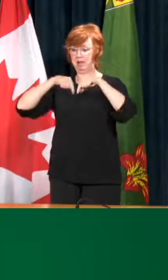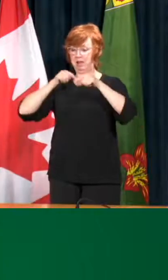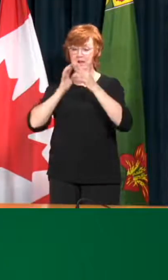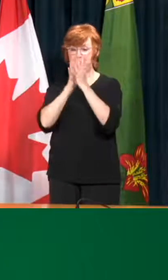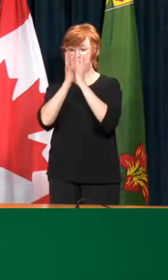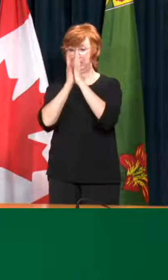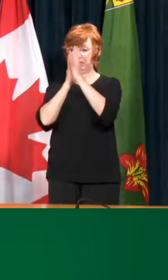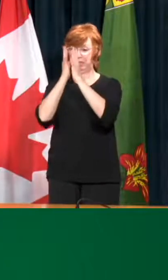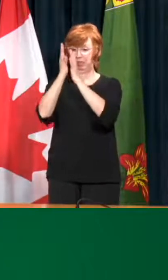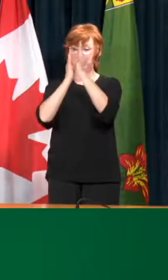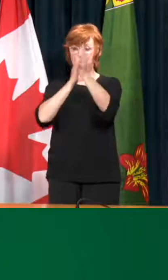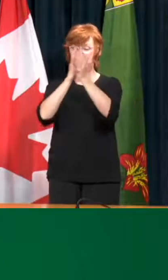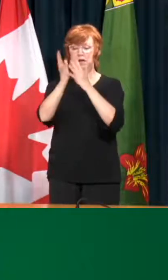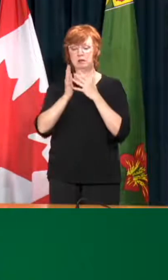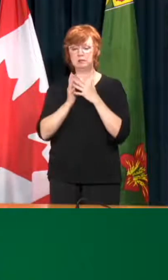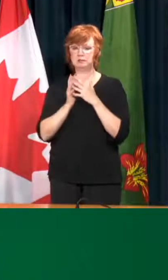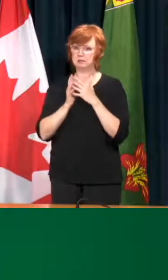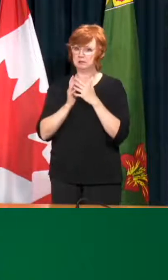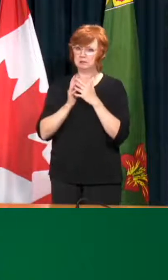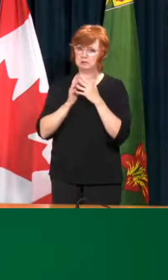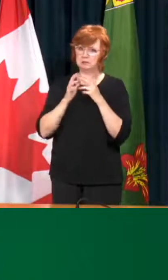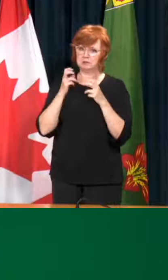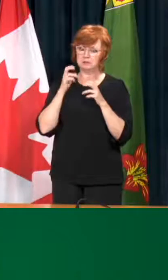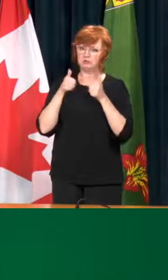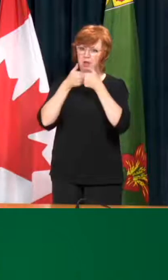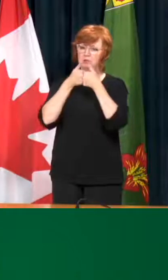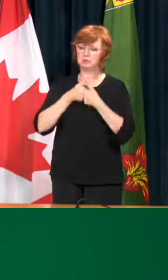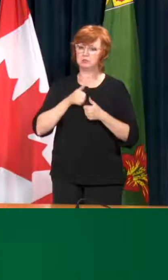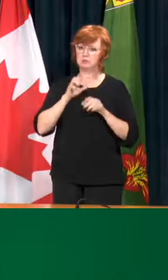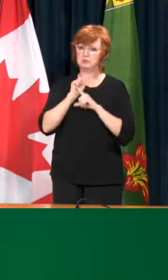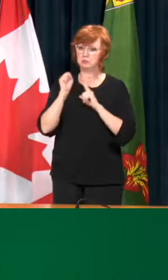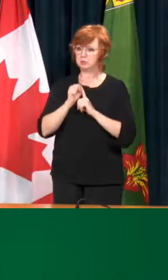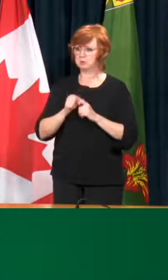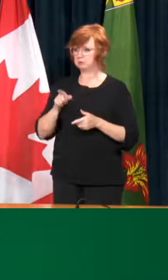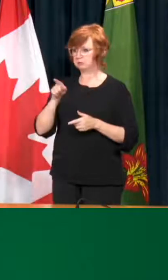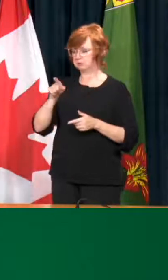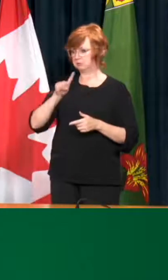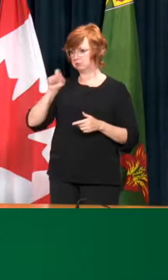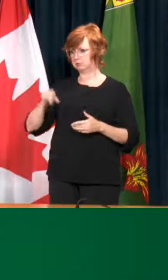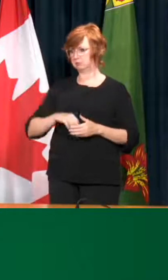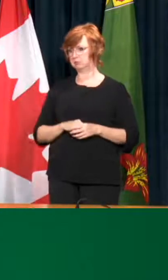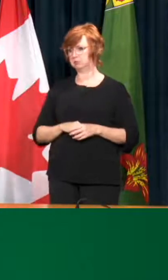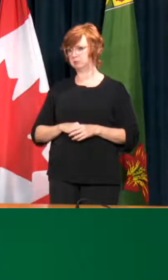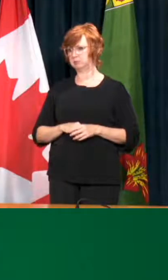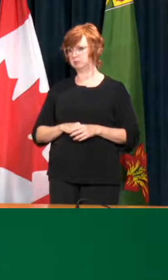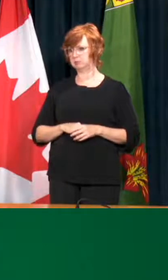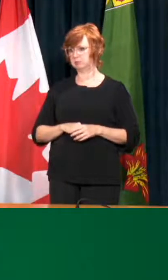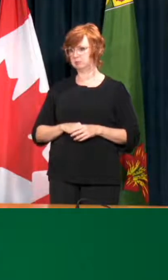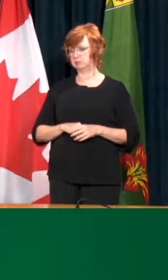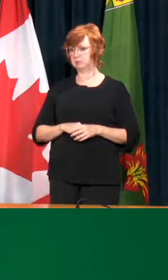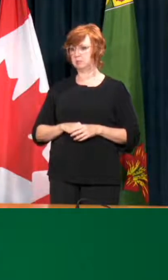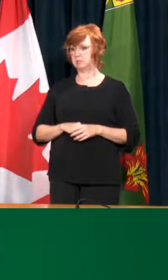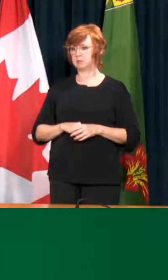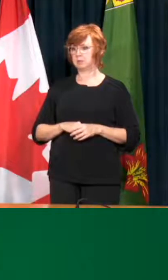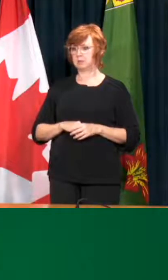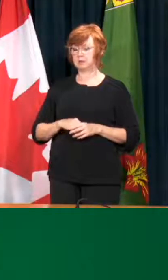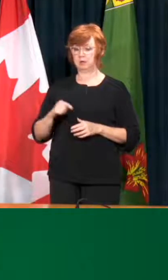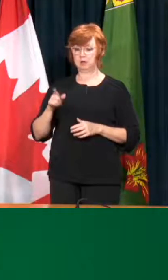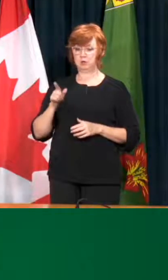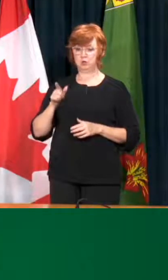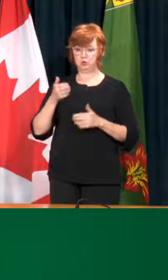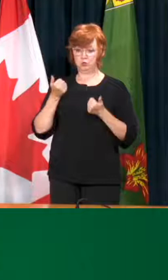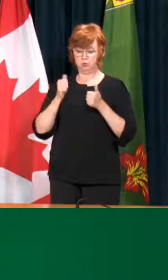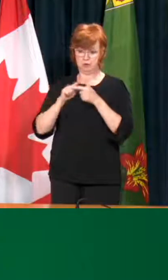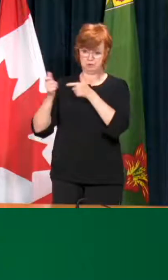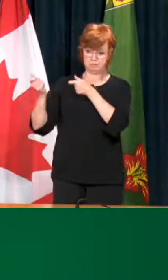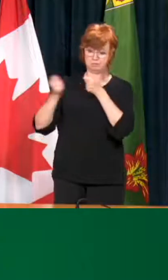that. Follow-up, Steph? Yeah. Are you trying to bring any kind of a contact tracing app to Saskatchewan? And if so, can you